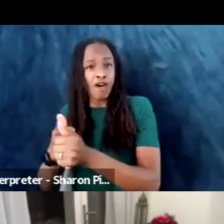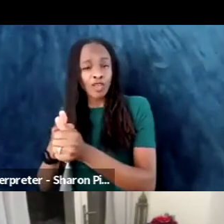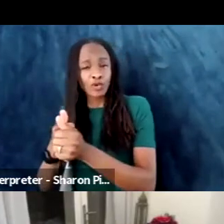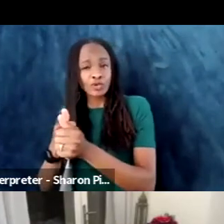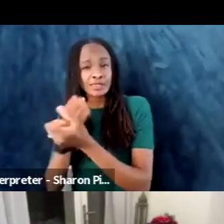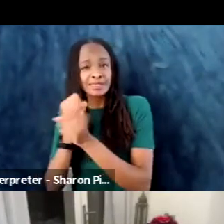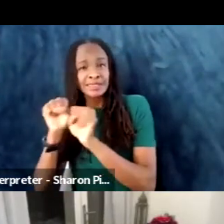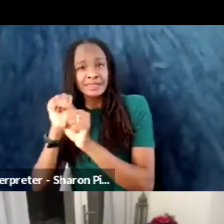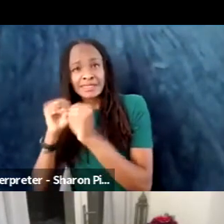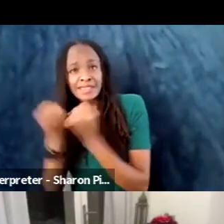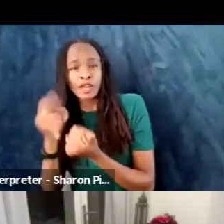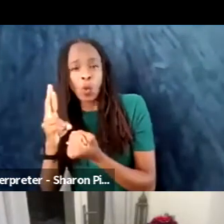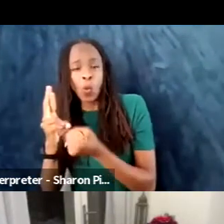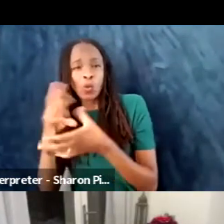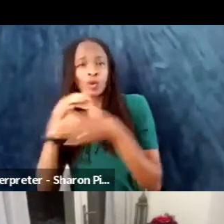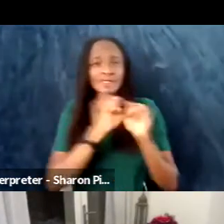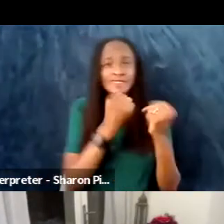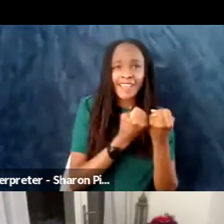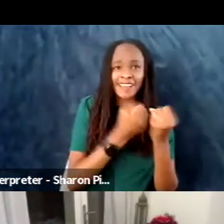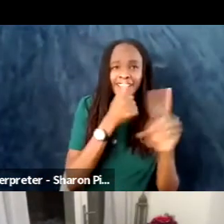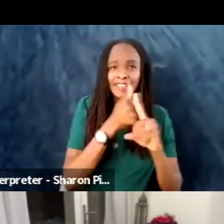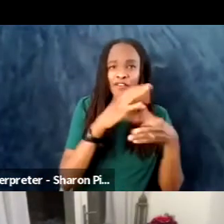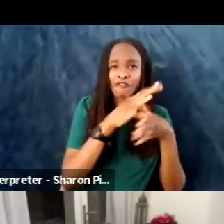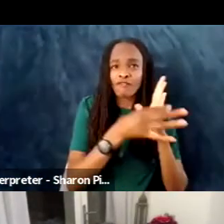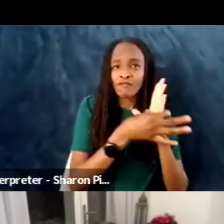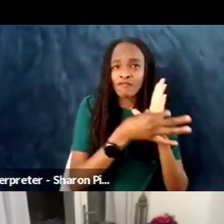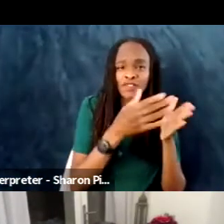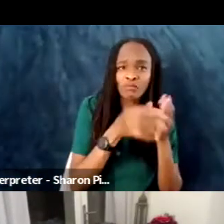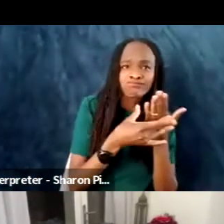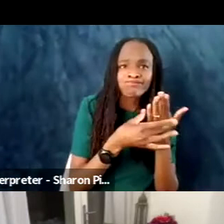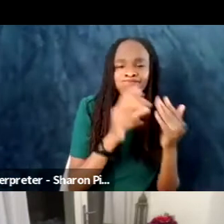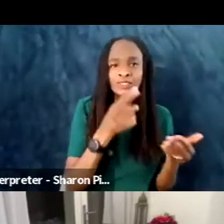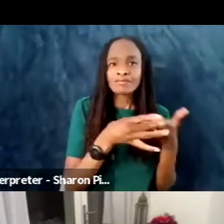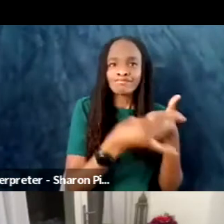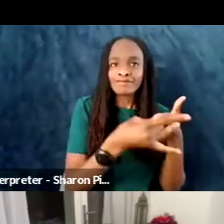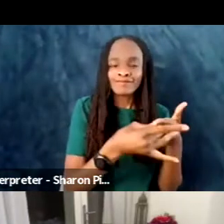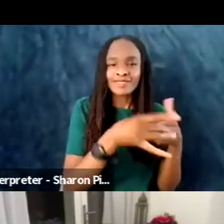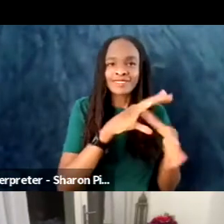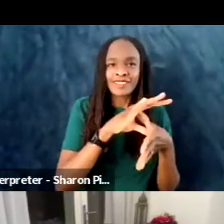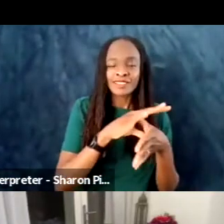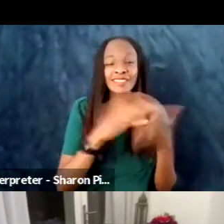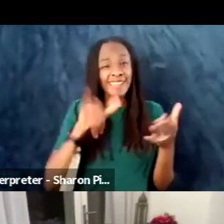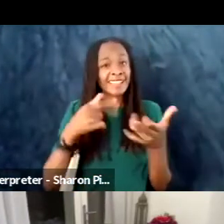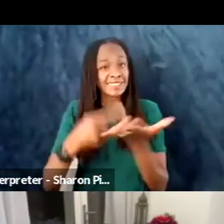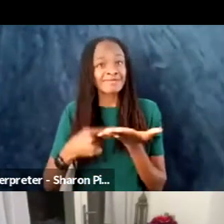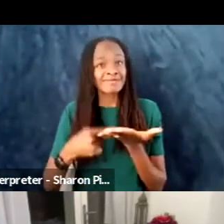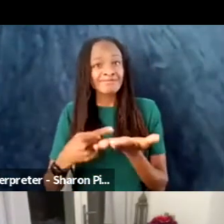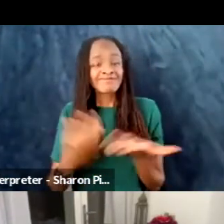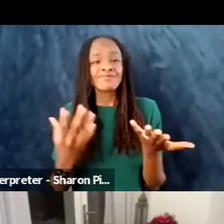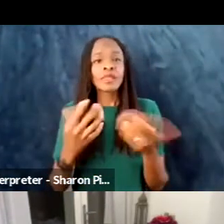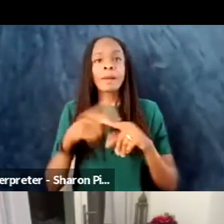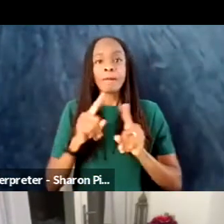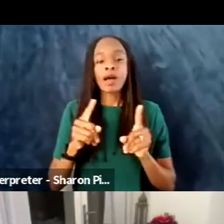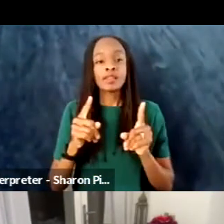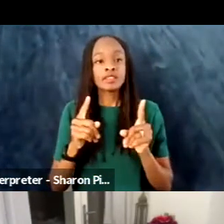follows the content, and that's a debate which is ongoing. But I think as an industry body and a responsible industry